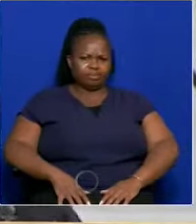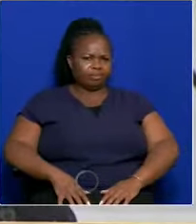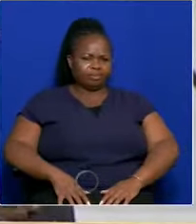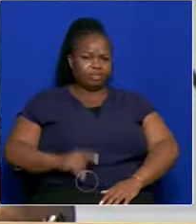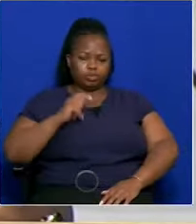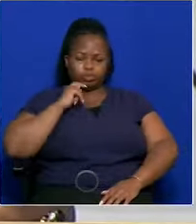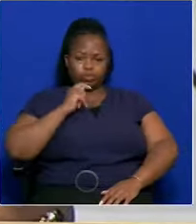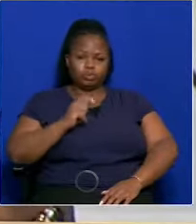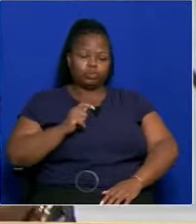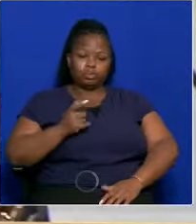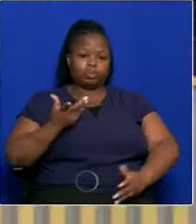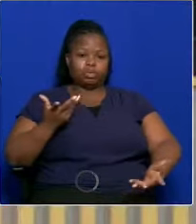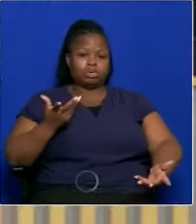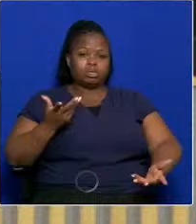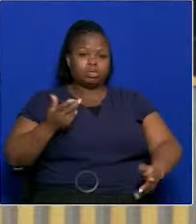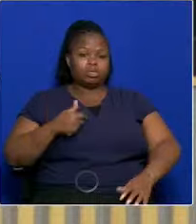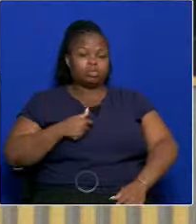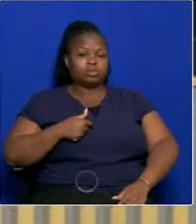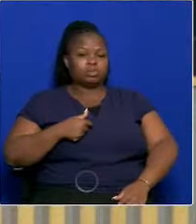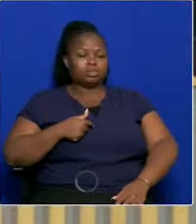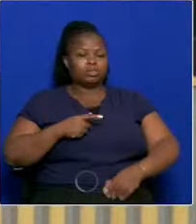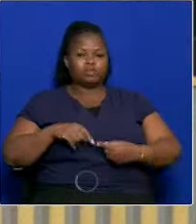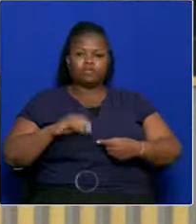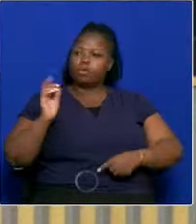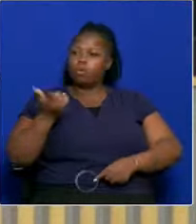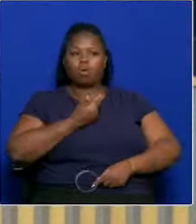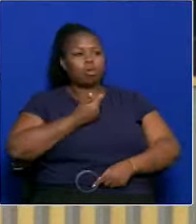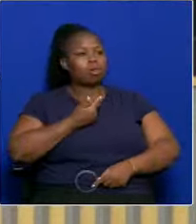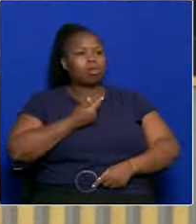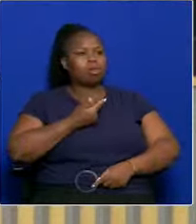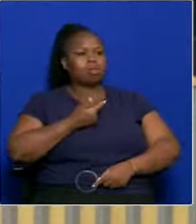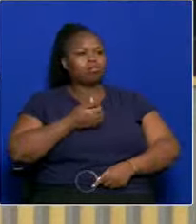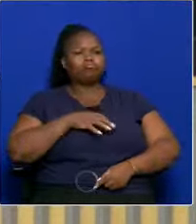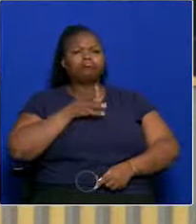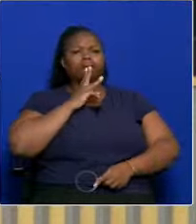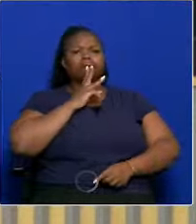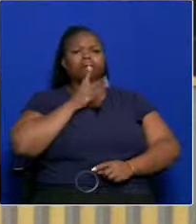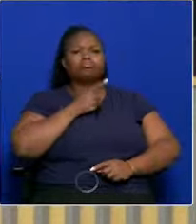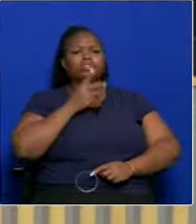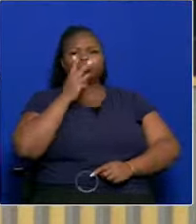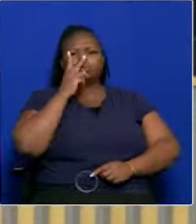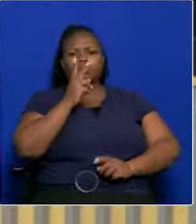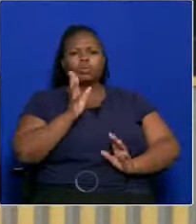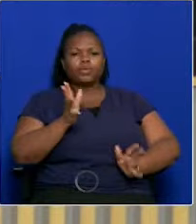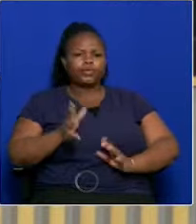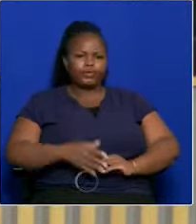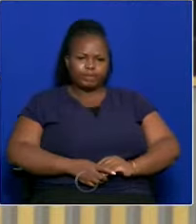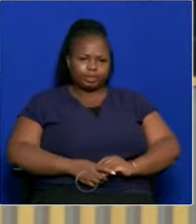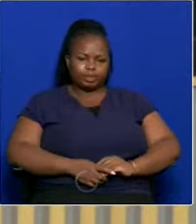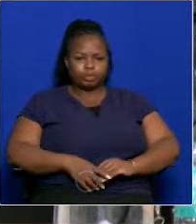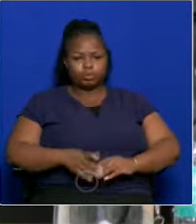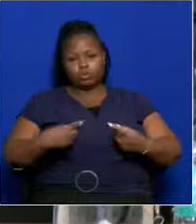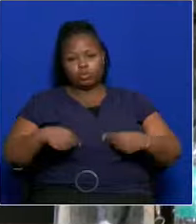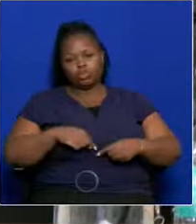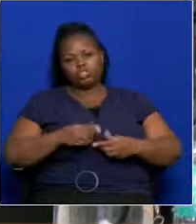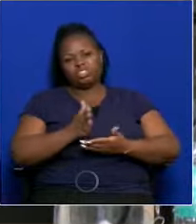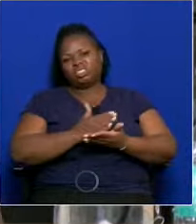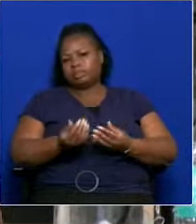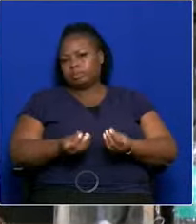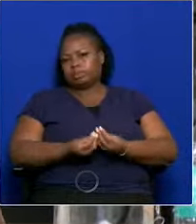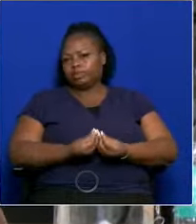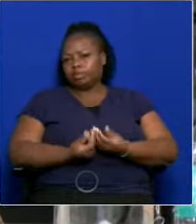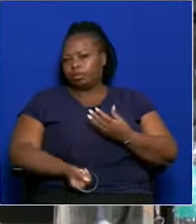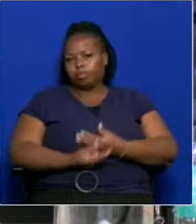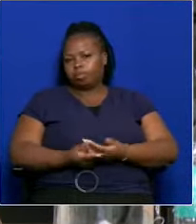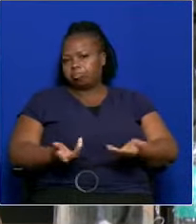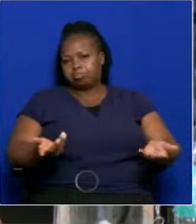itself outside there for everybody to see. So we were just sharing something which is happening.